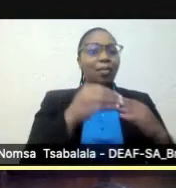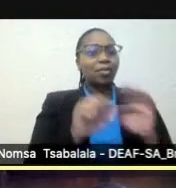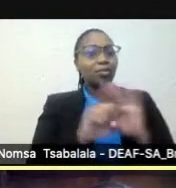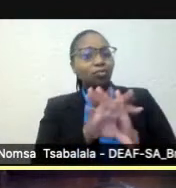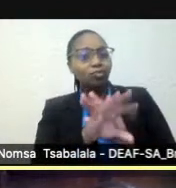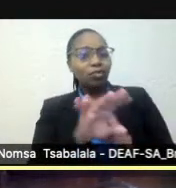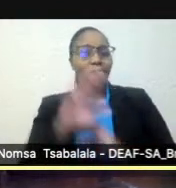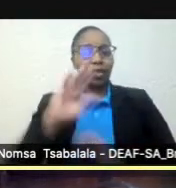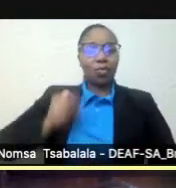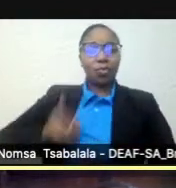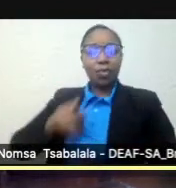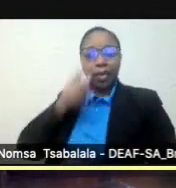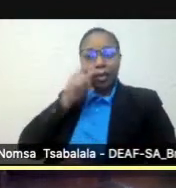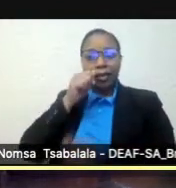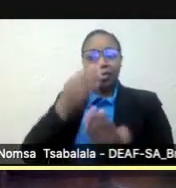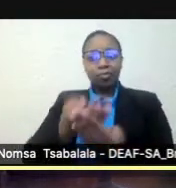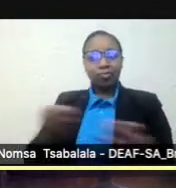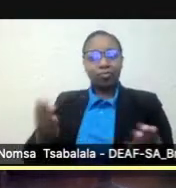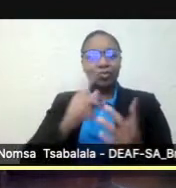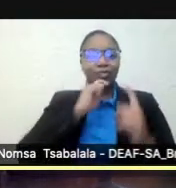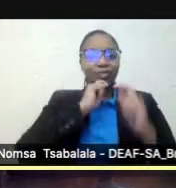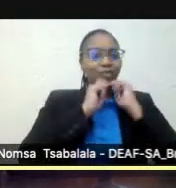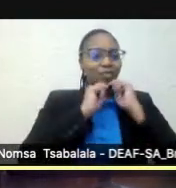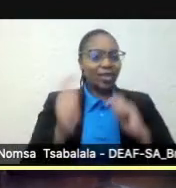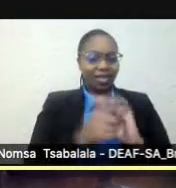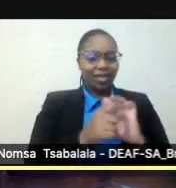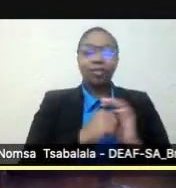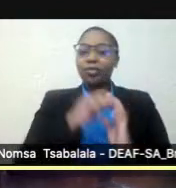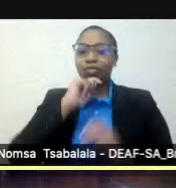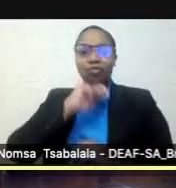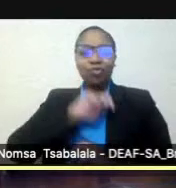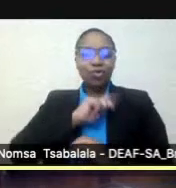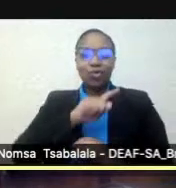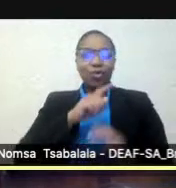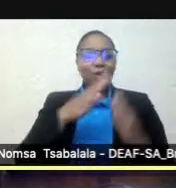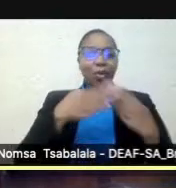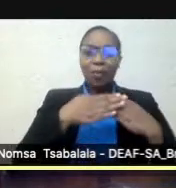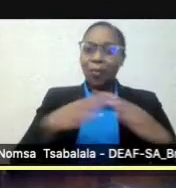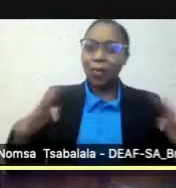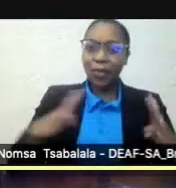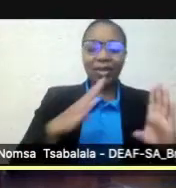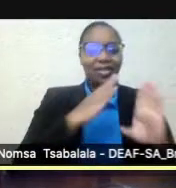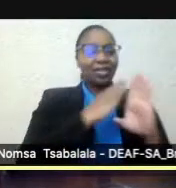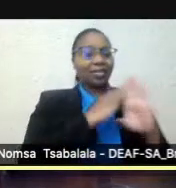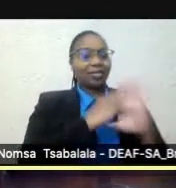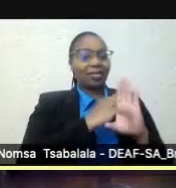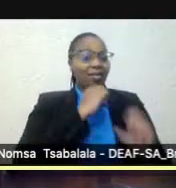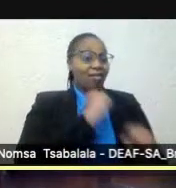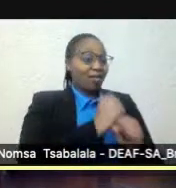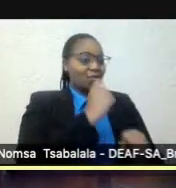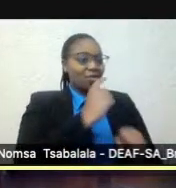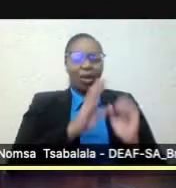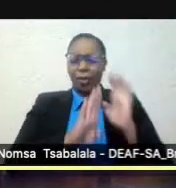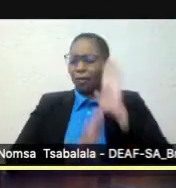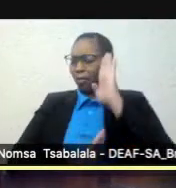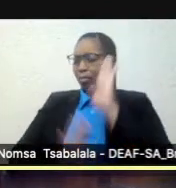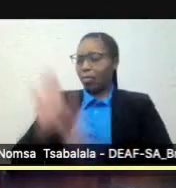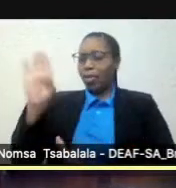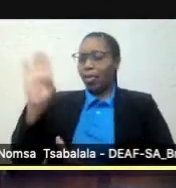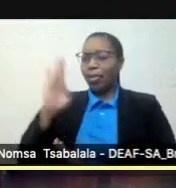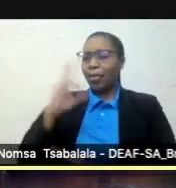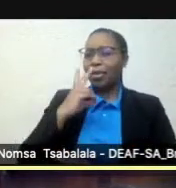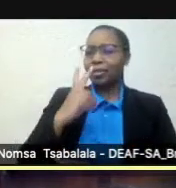an open secret that Gauteng has currently been experiencing an increase in the number